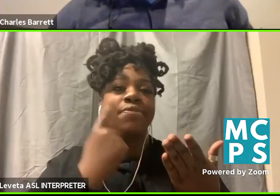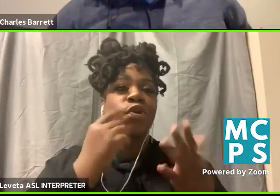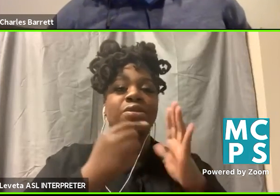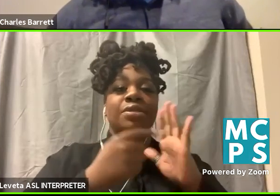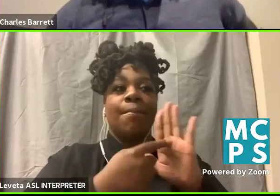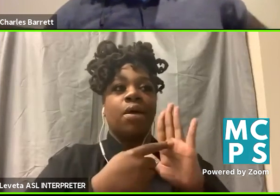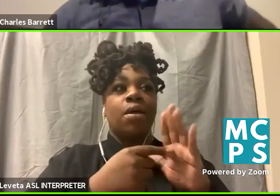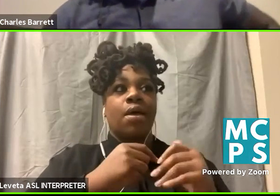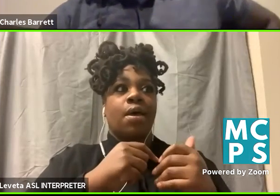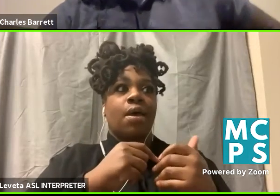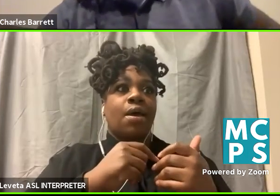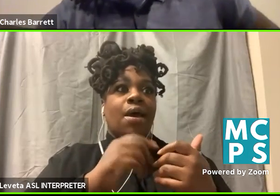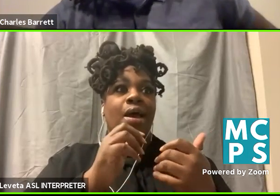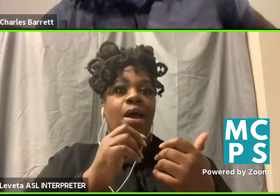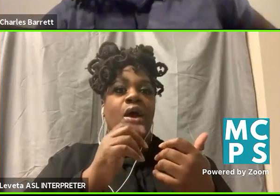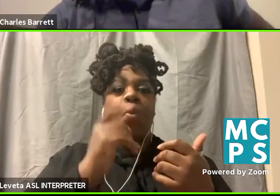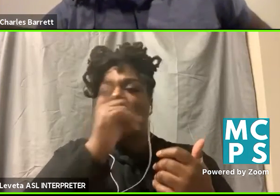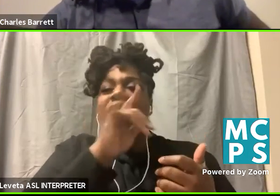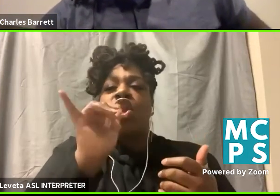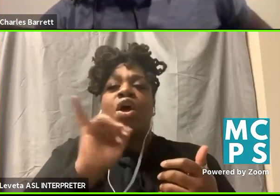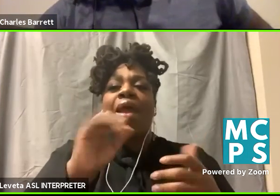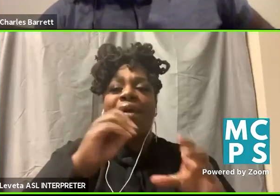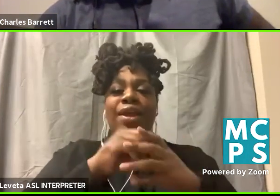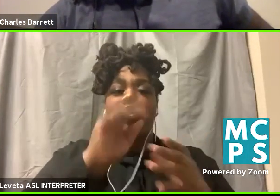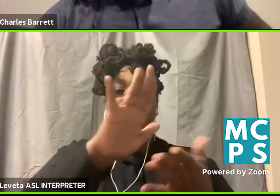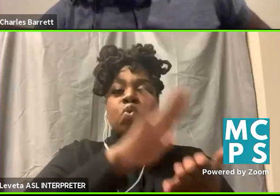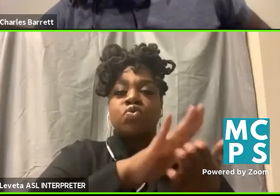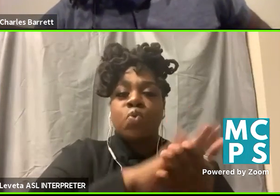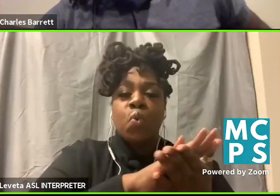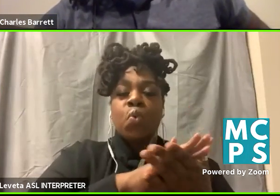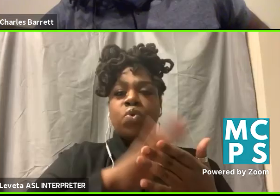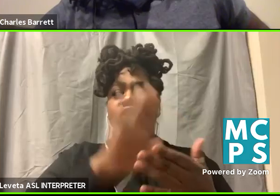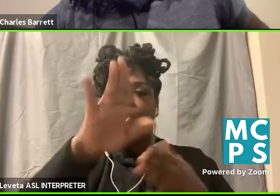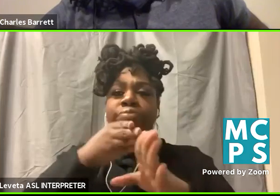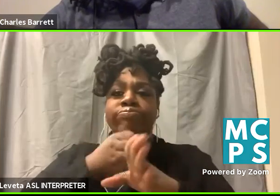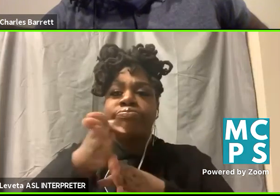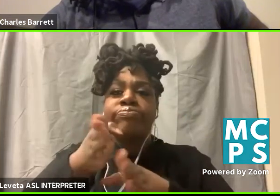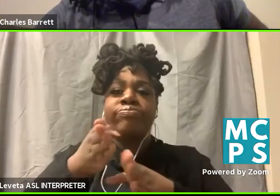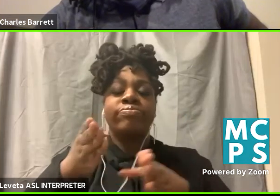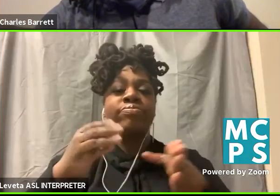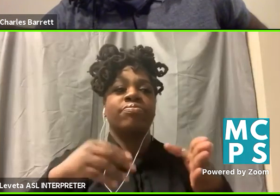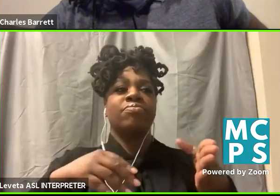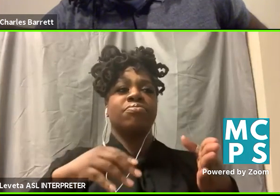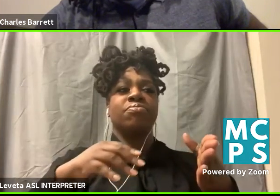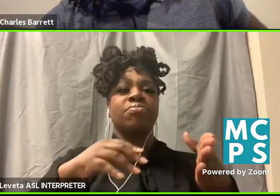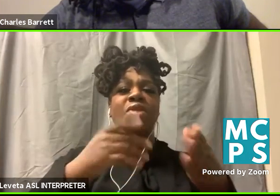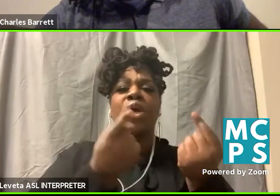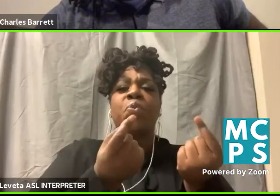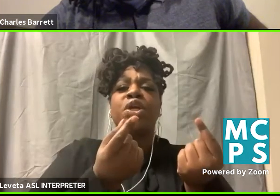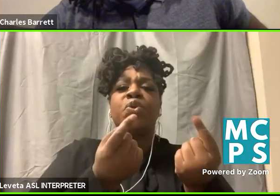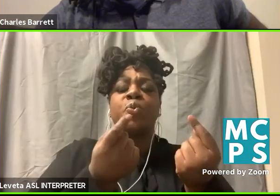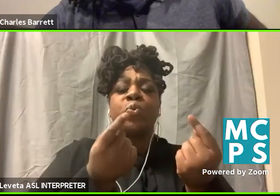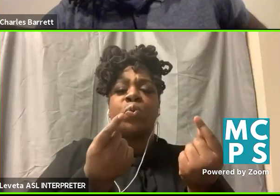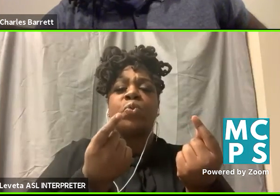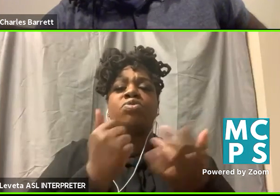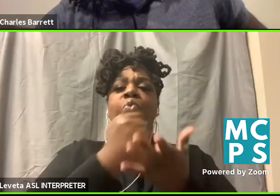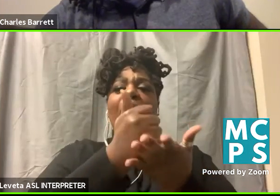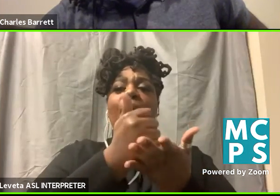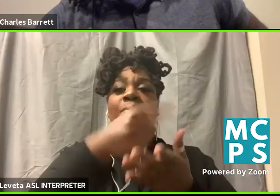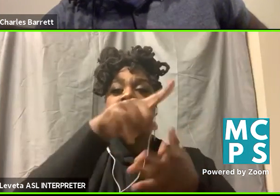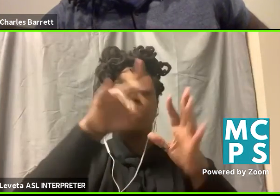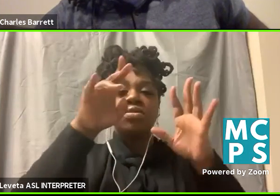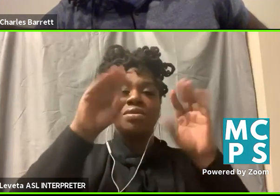you're seeing it in your schools or in your practice, or what are some things that we can help educators, especially when it comes to